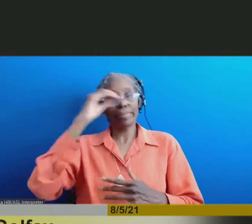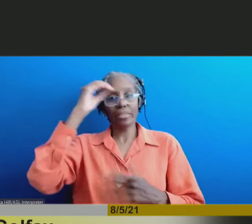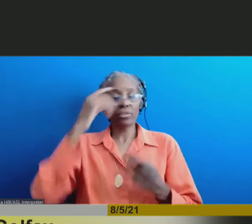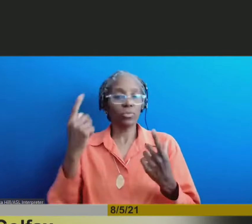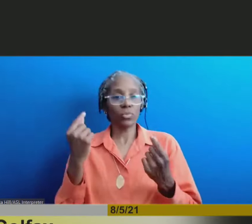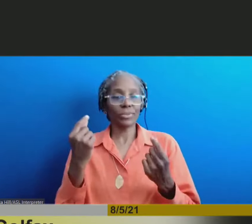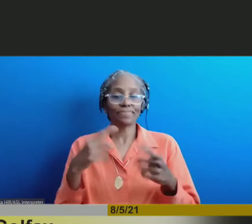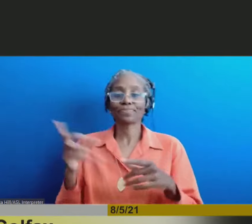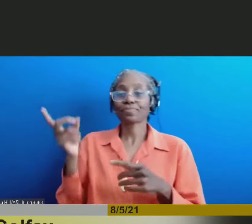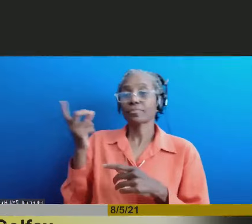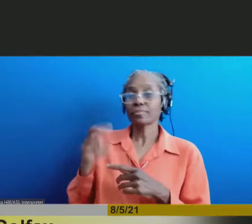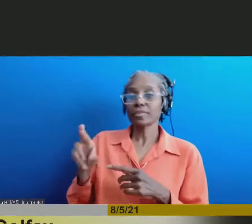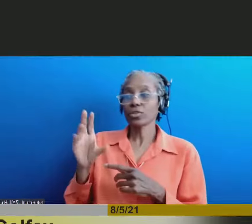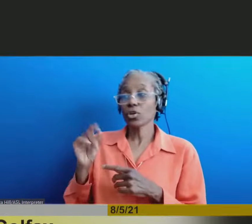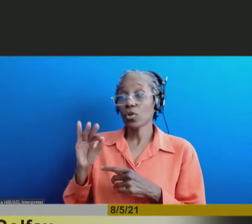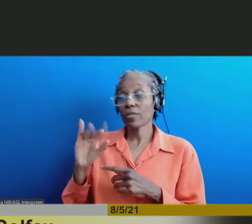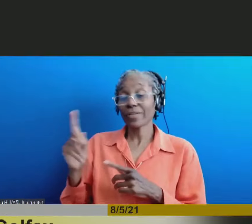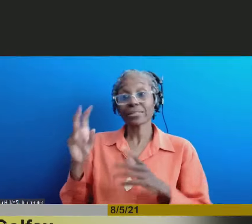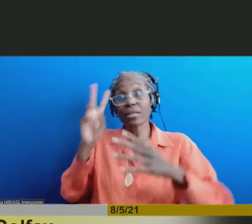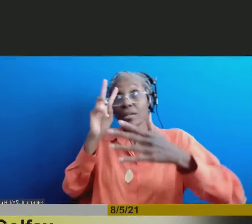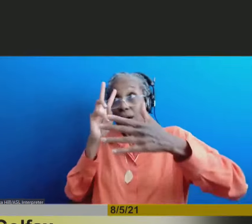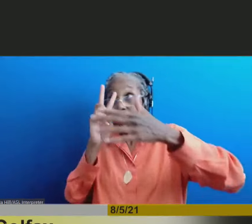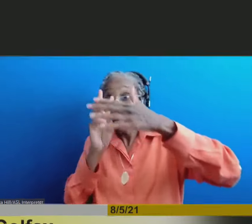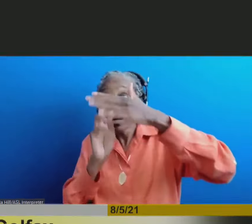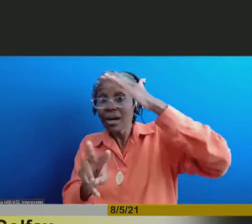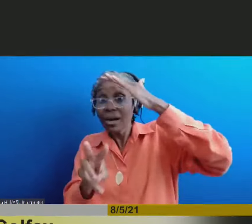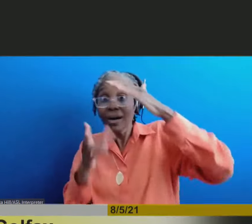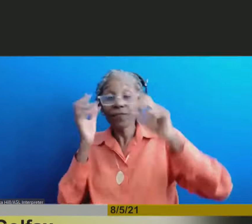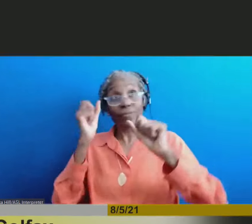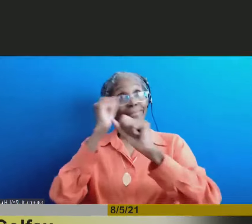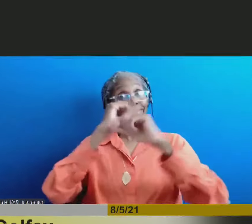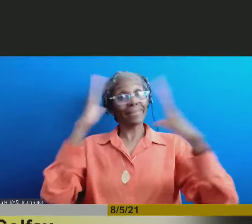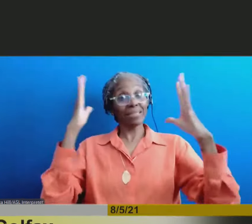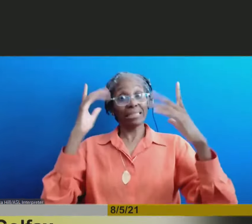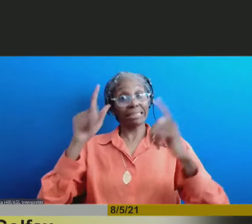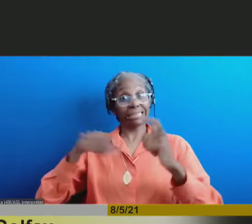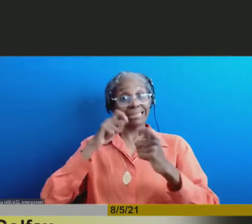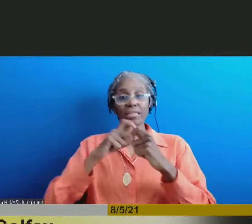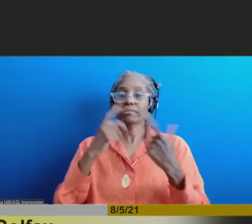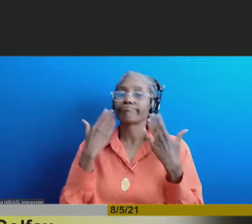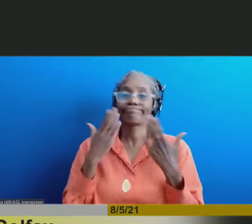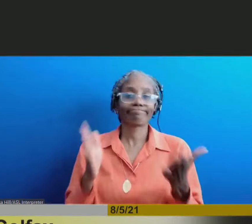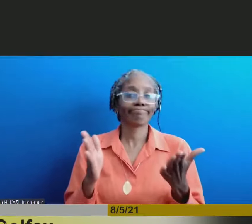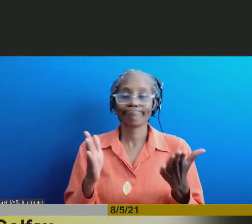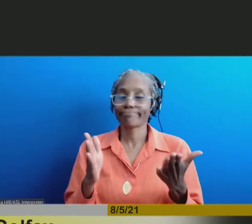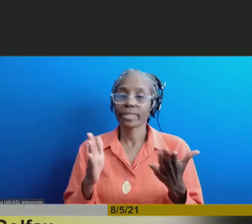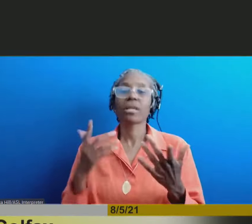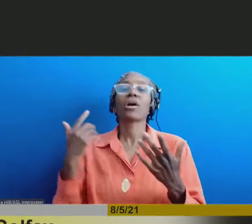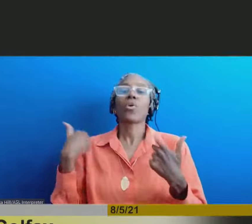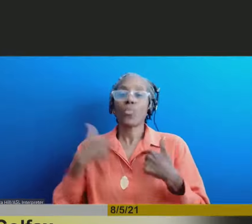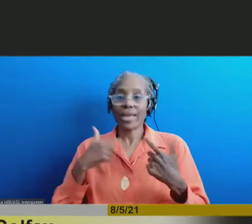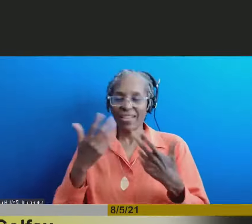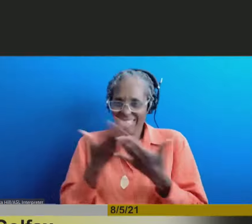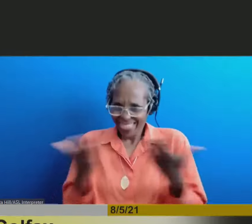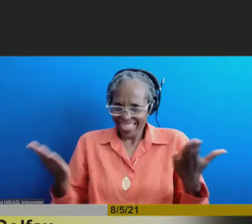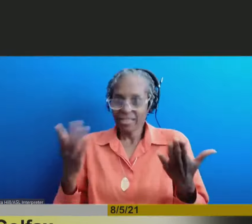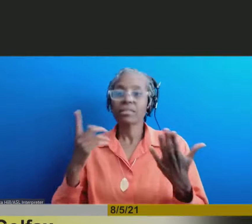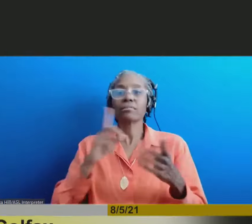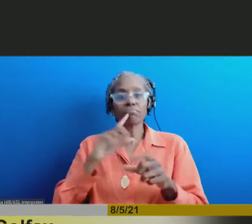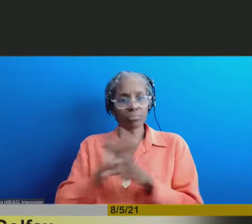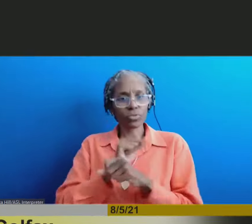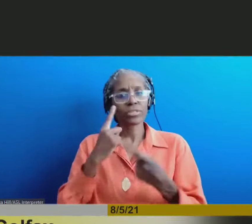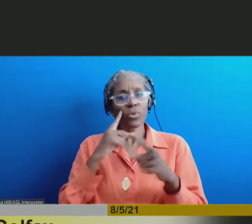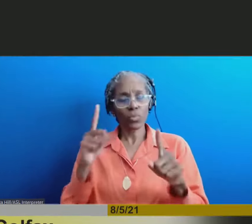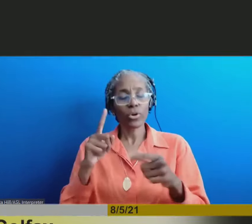to project into the future, but we have the tools that work, the vaccine. And there's a